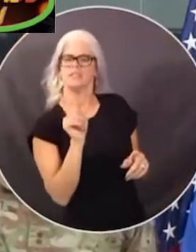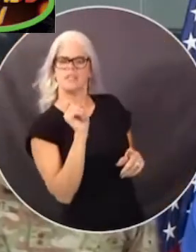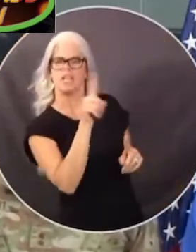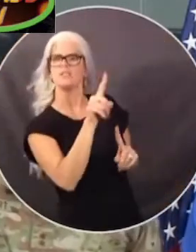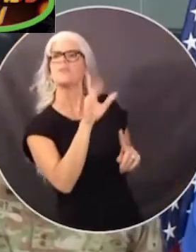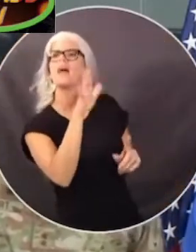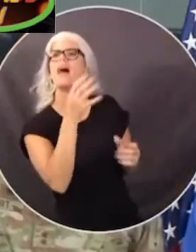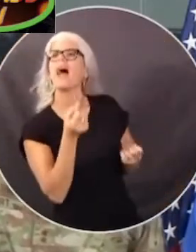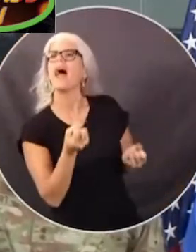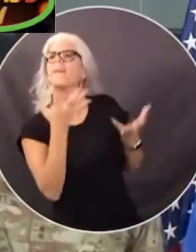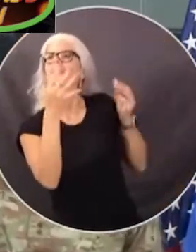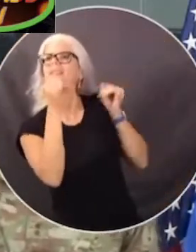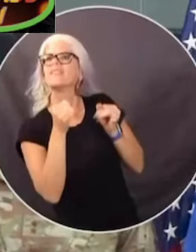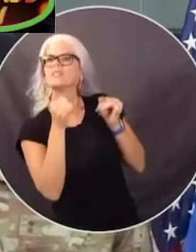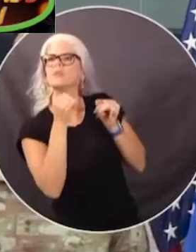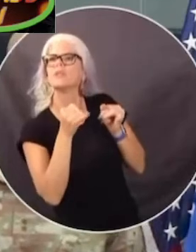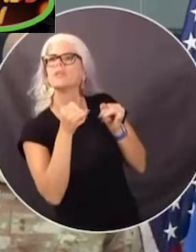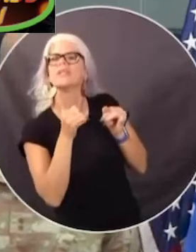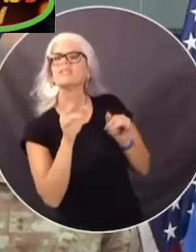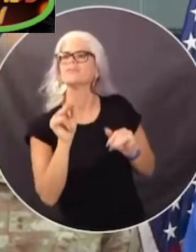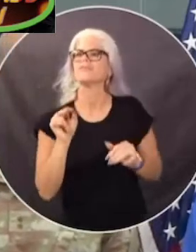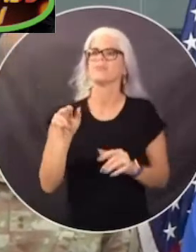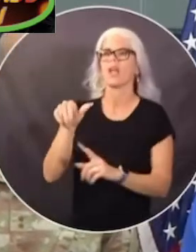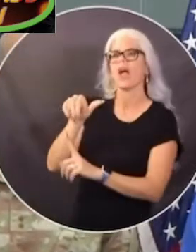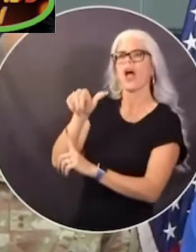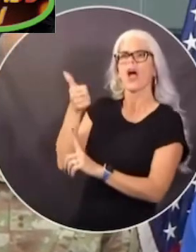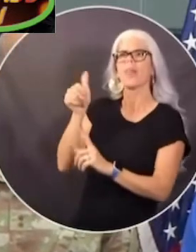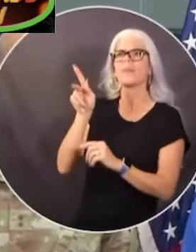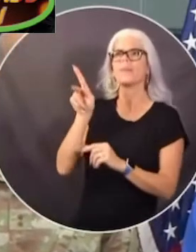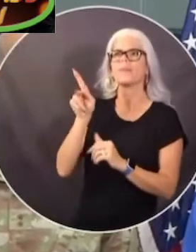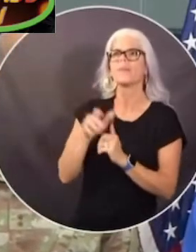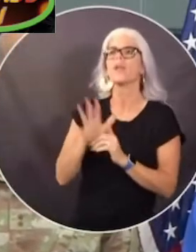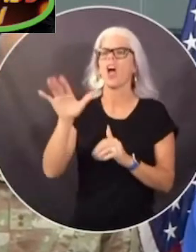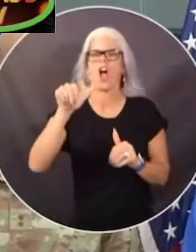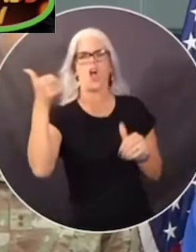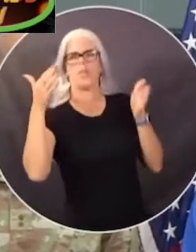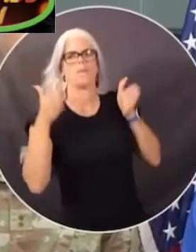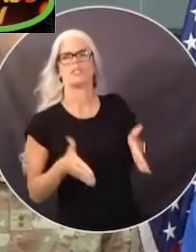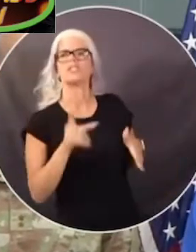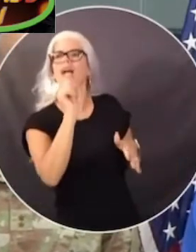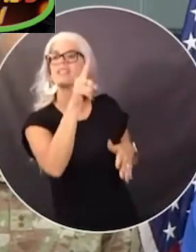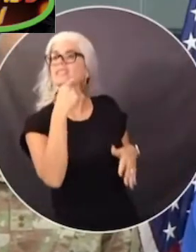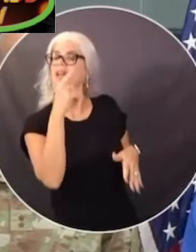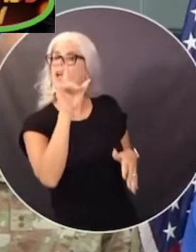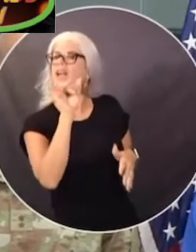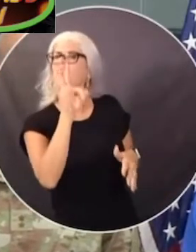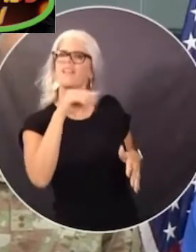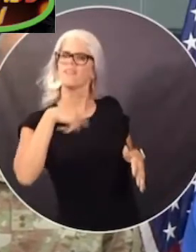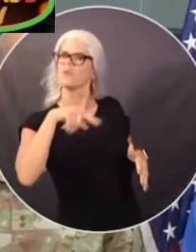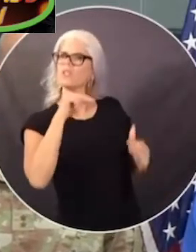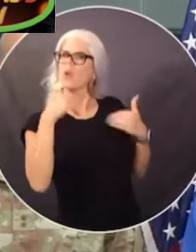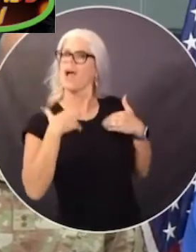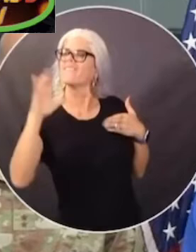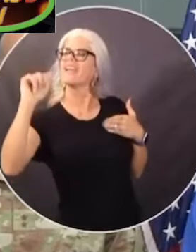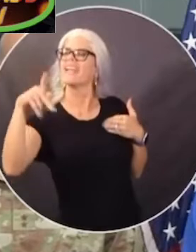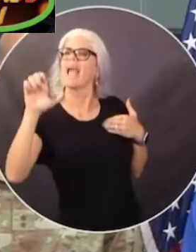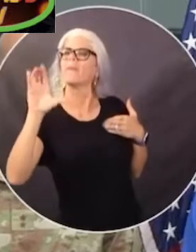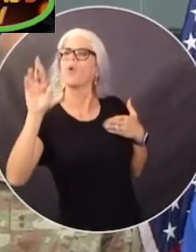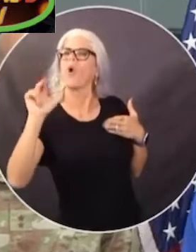You don't have a take on evacuations for Cape Coral. Just looked up. If you look at the storm surge diagrams that NWS has, it looks like